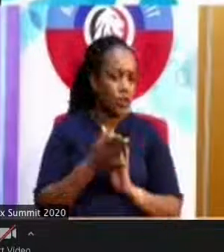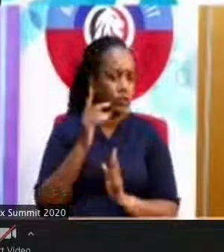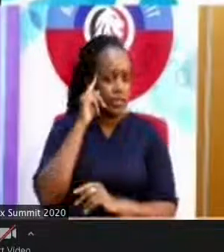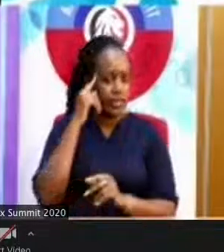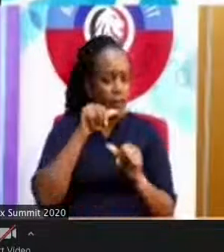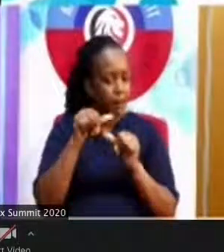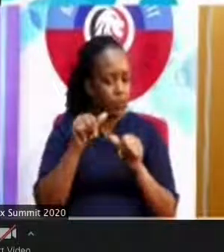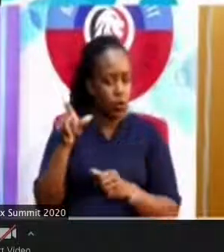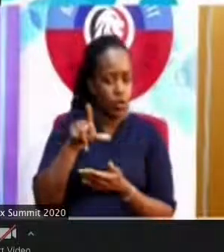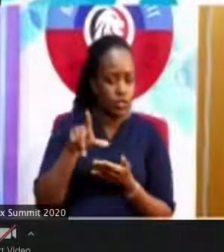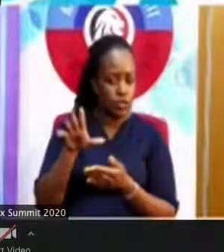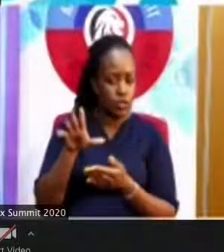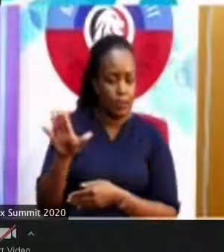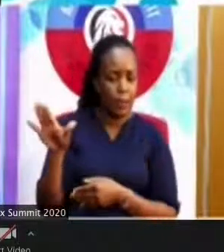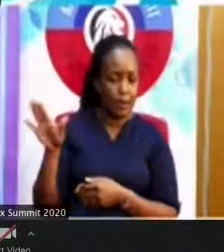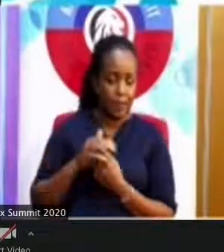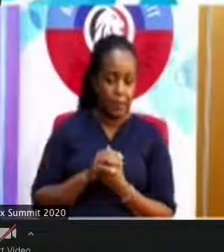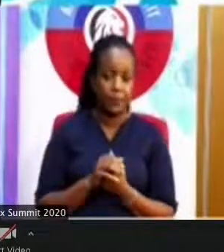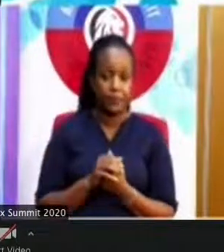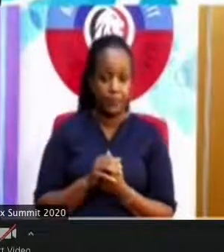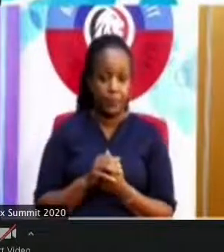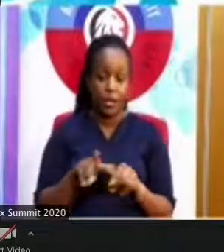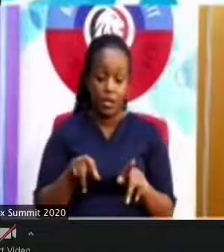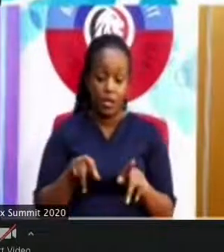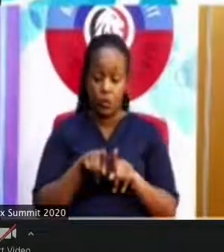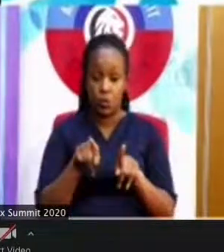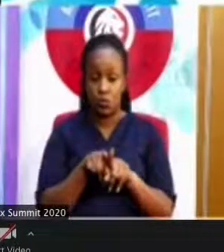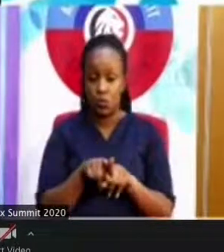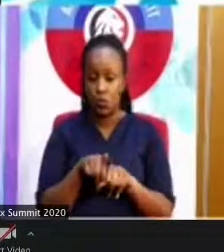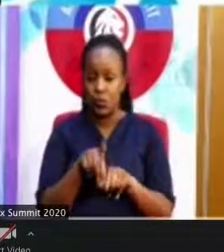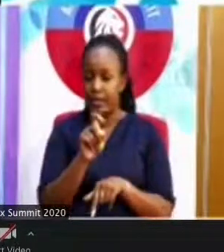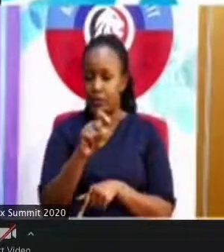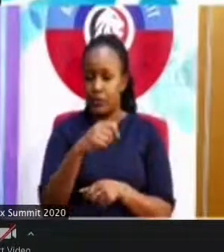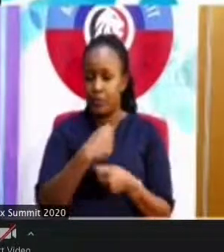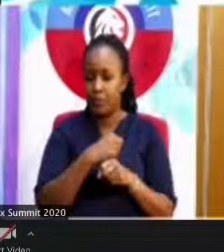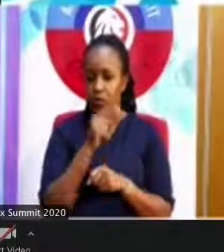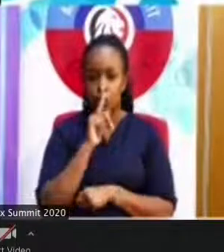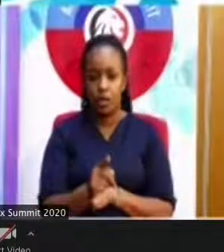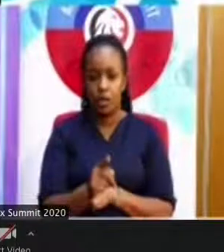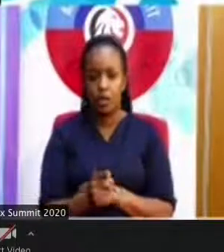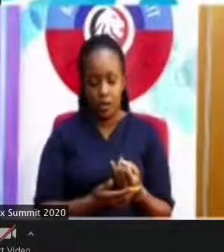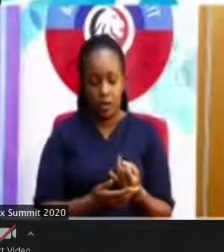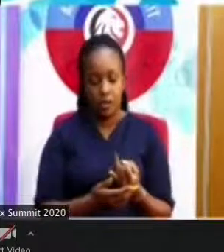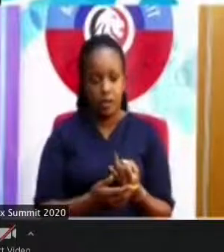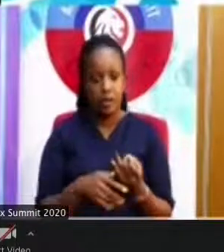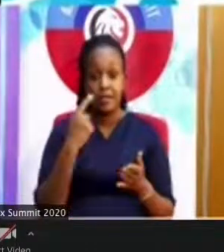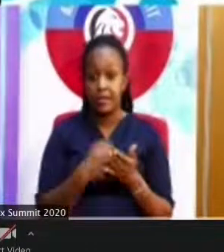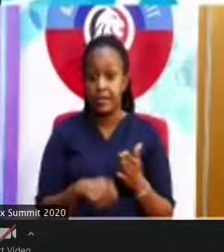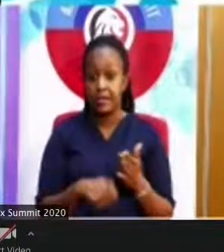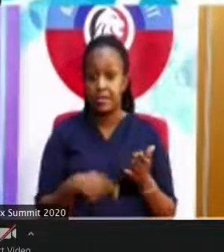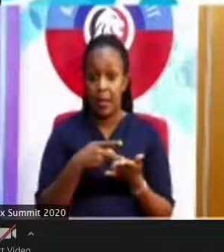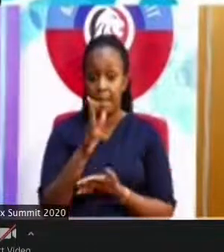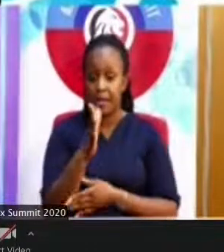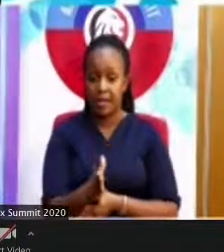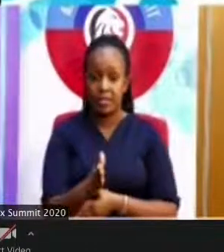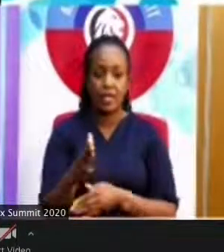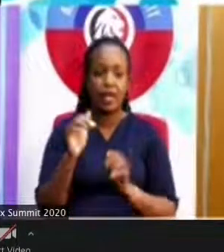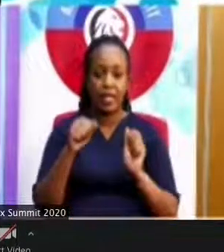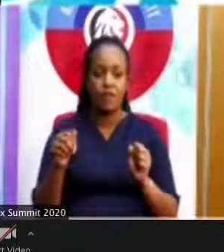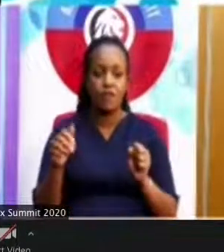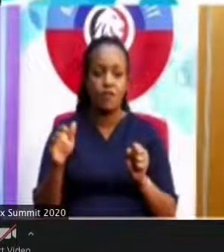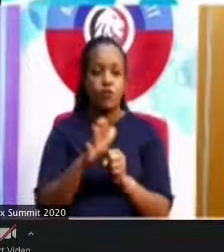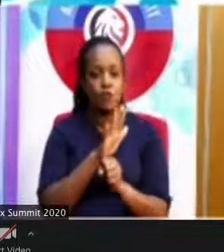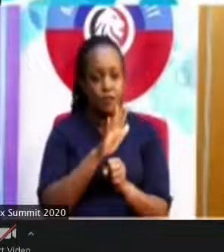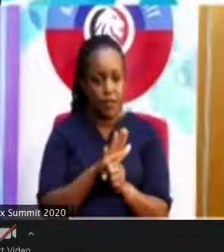And also, we need to ensure that our taxpayers are able to fulfill their obligations